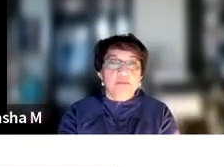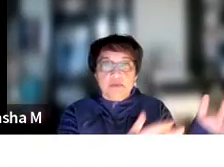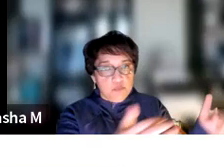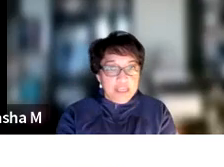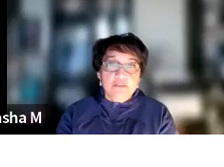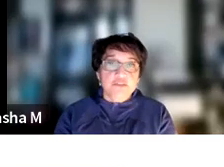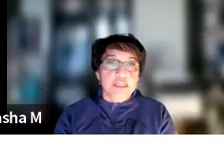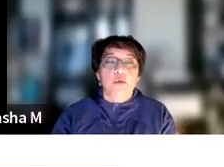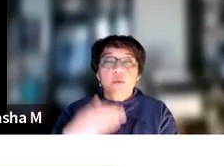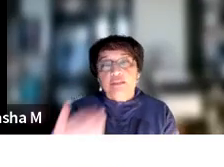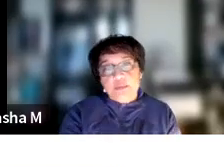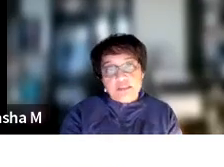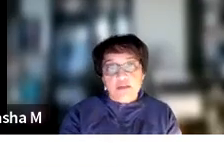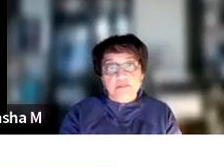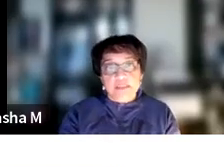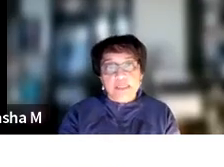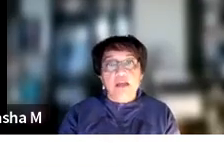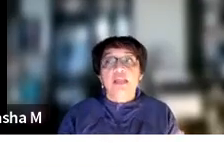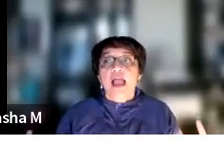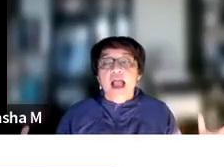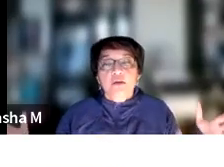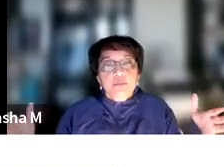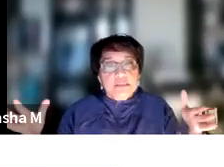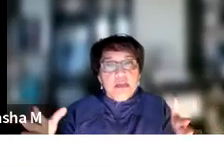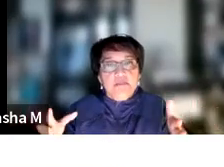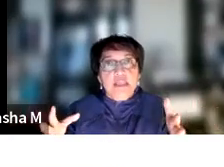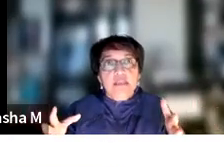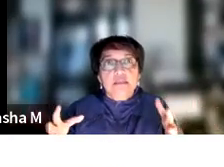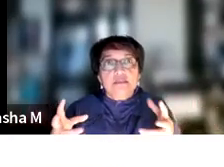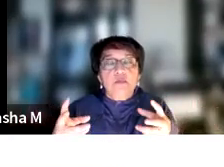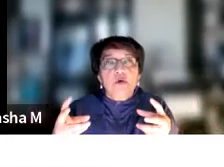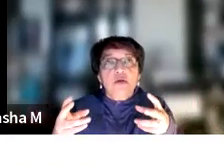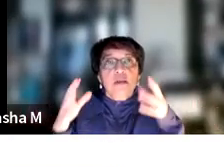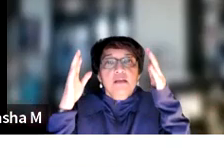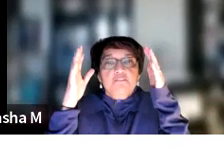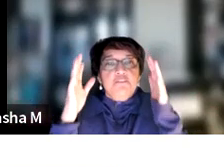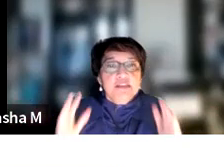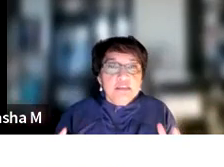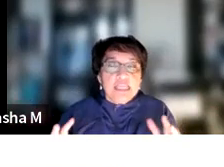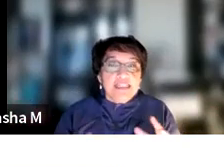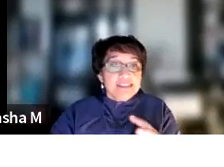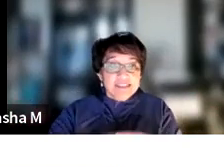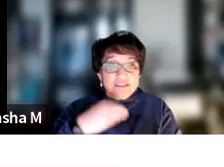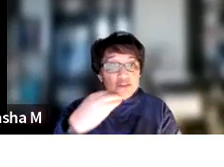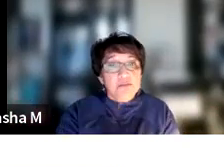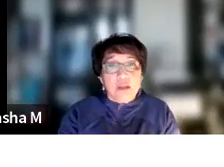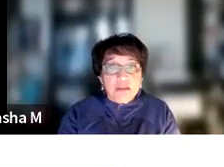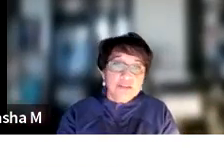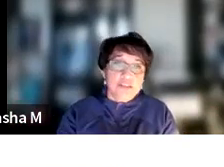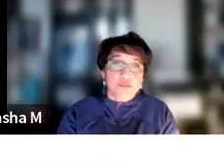with waiting for data? When do we start building out? How do we start making this more funneled, at least